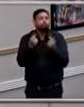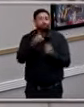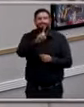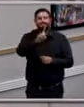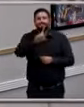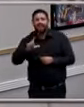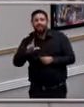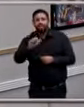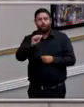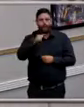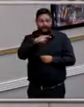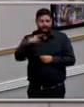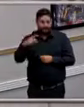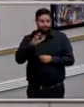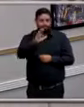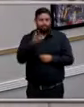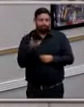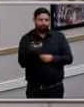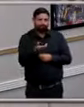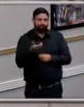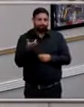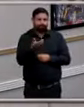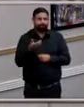app on your mobile device.